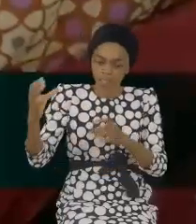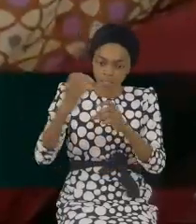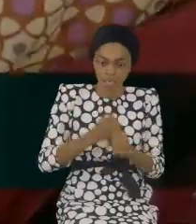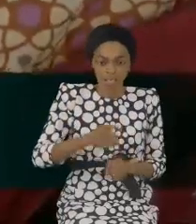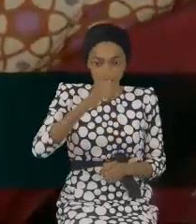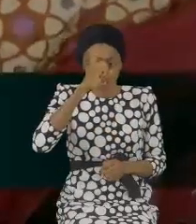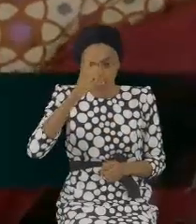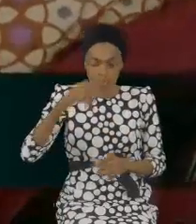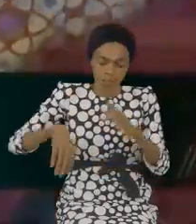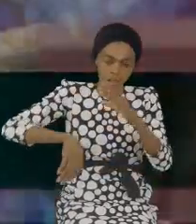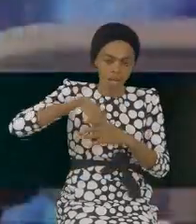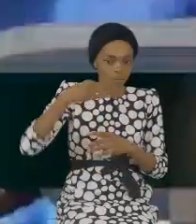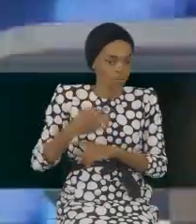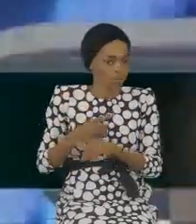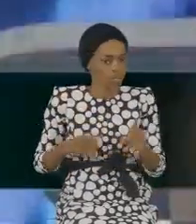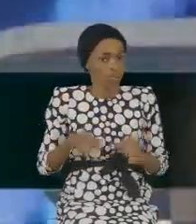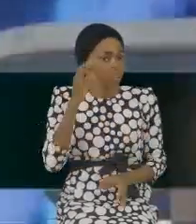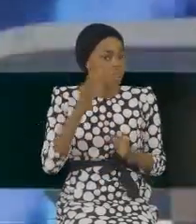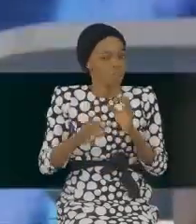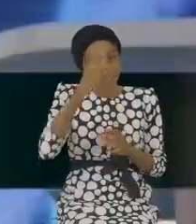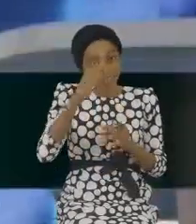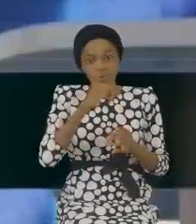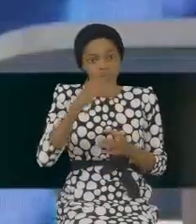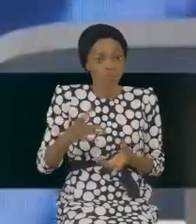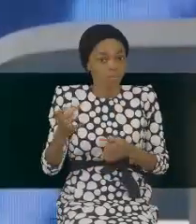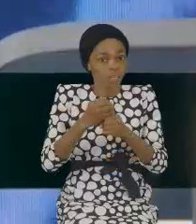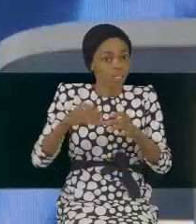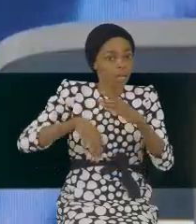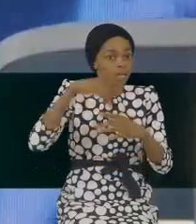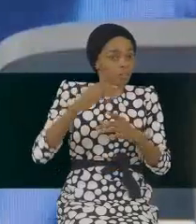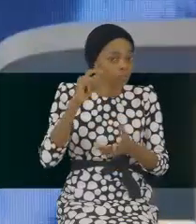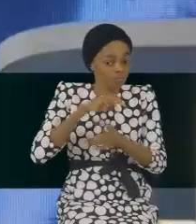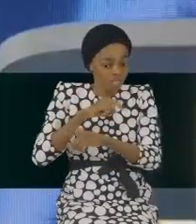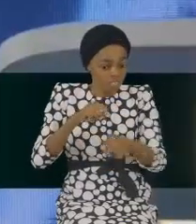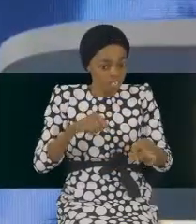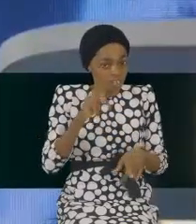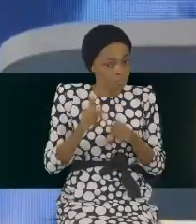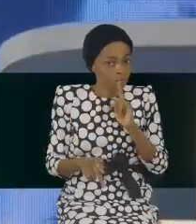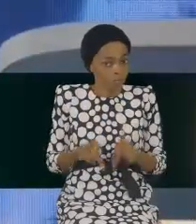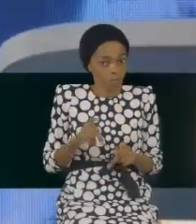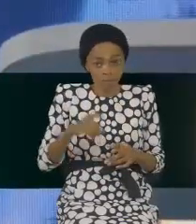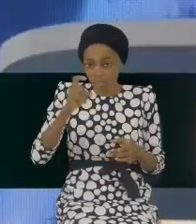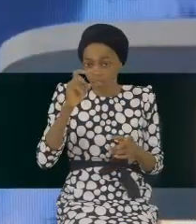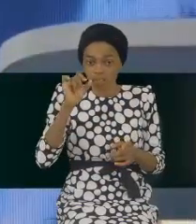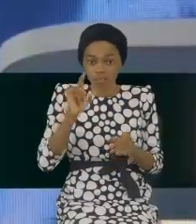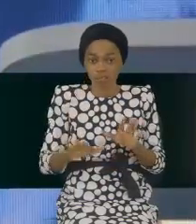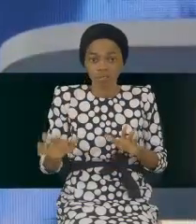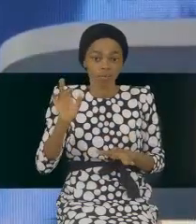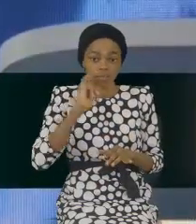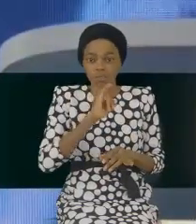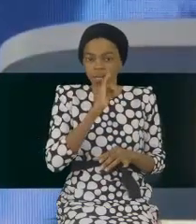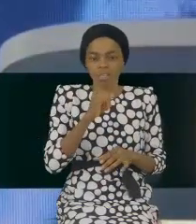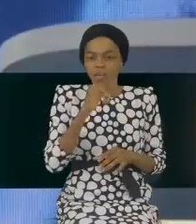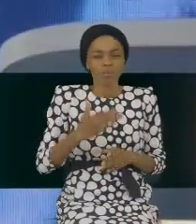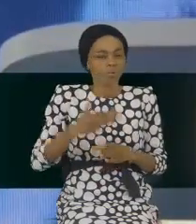out of them. If Egypt is not taken out of those Israelites, they are not really totally,